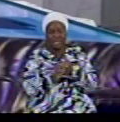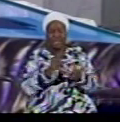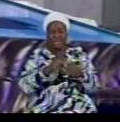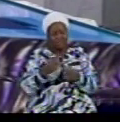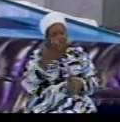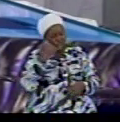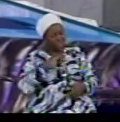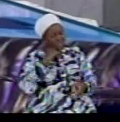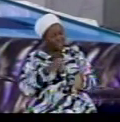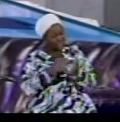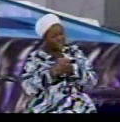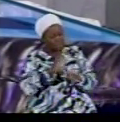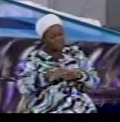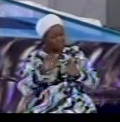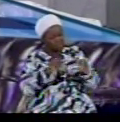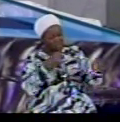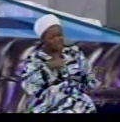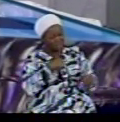they put me